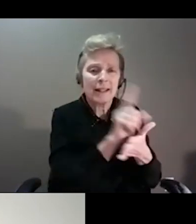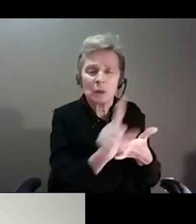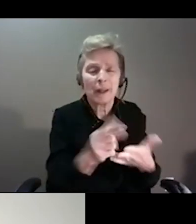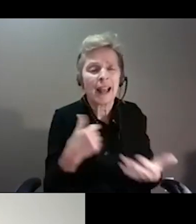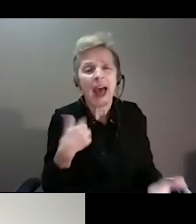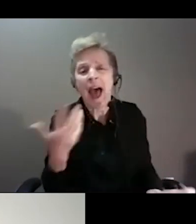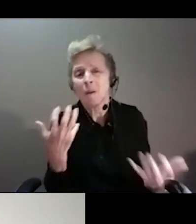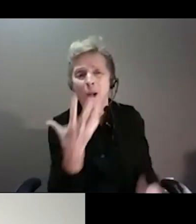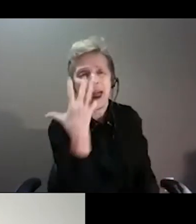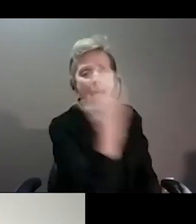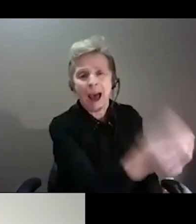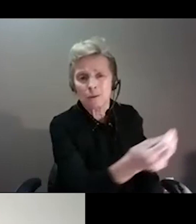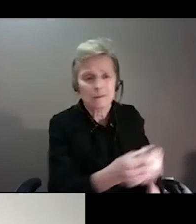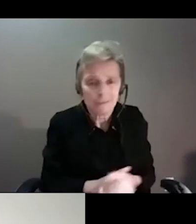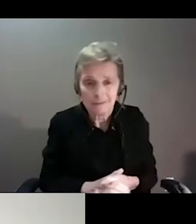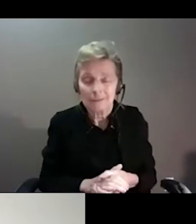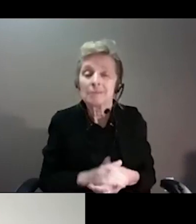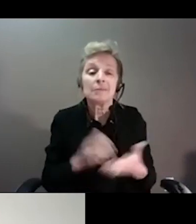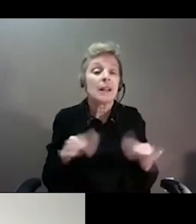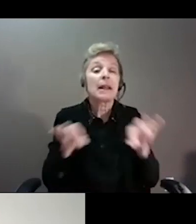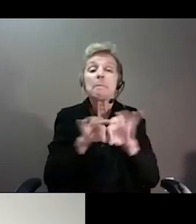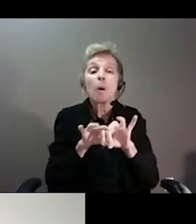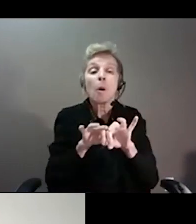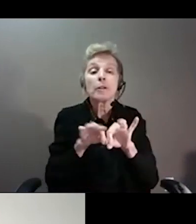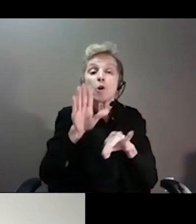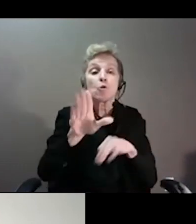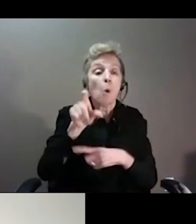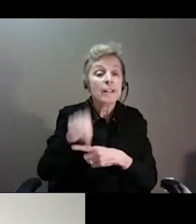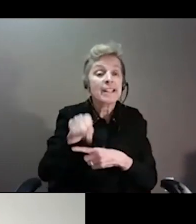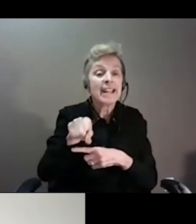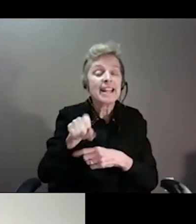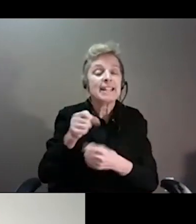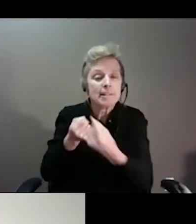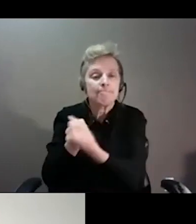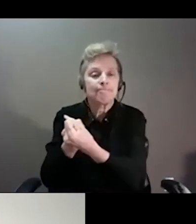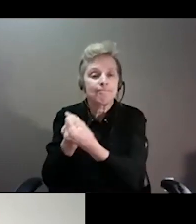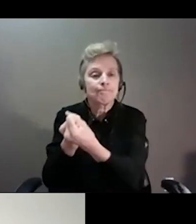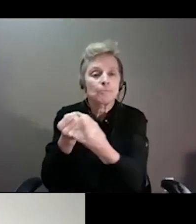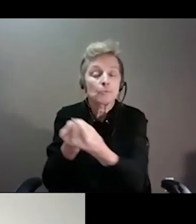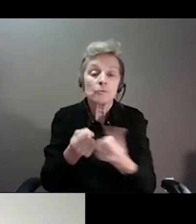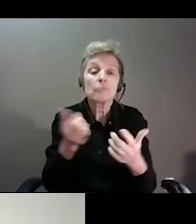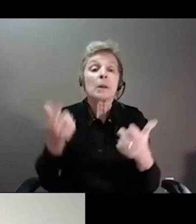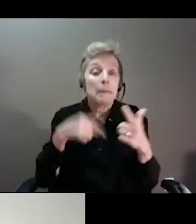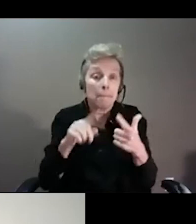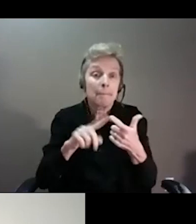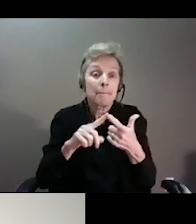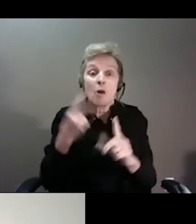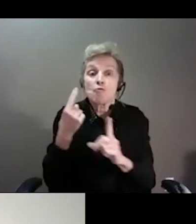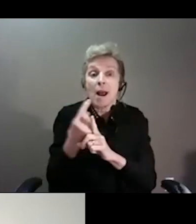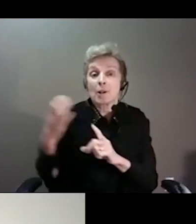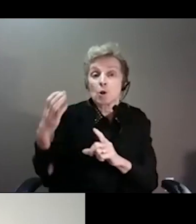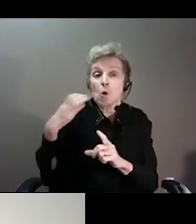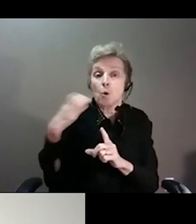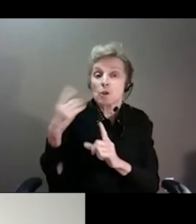it's about advocating for your needs, and I think that's how we and having the right coaching conversations. Never, I think,